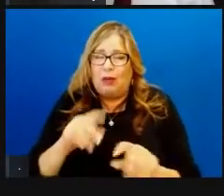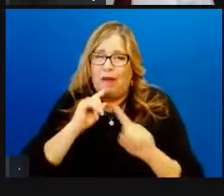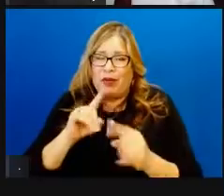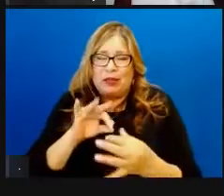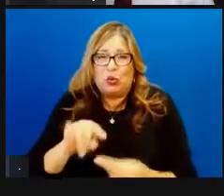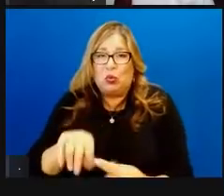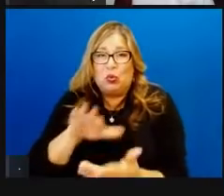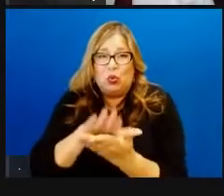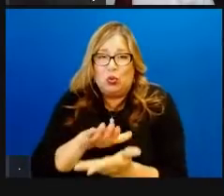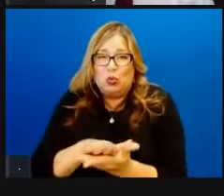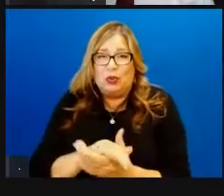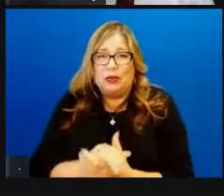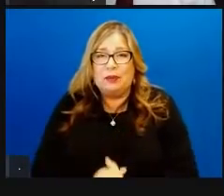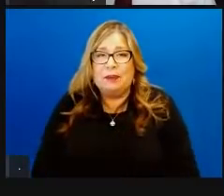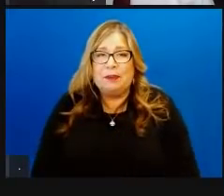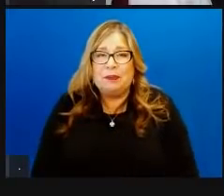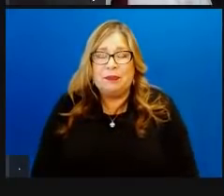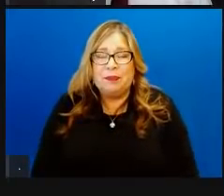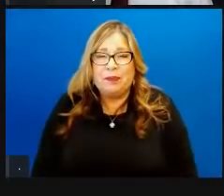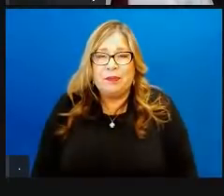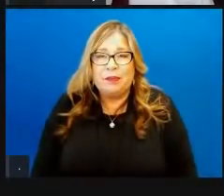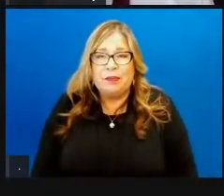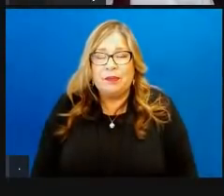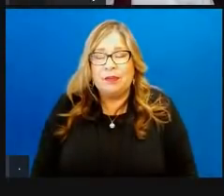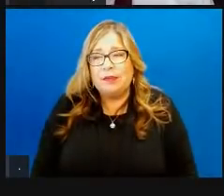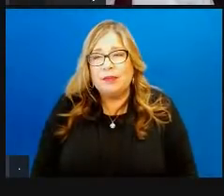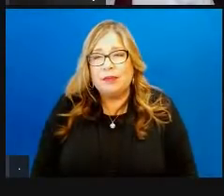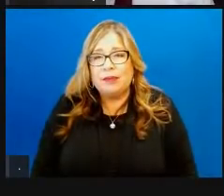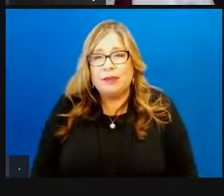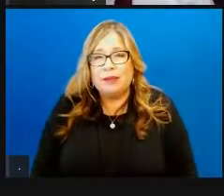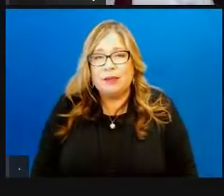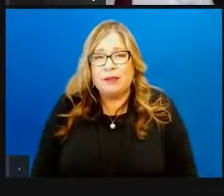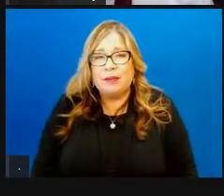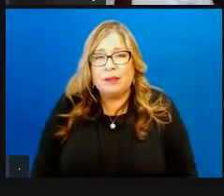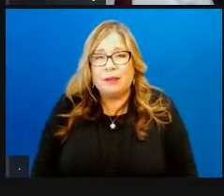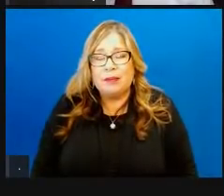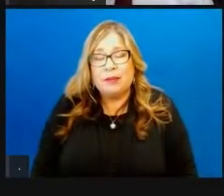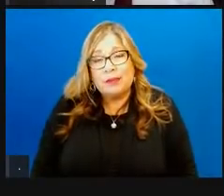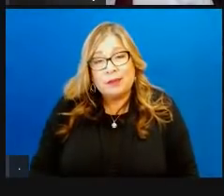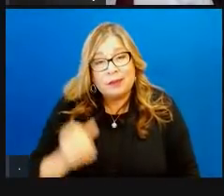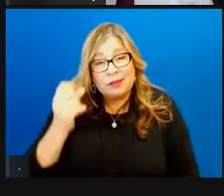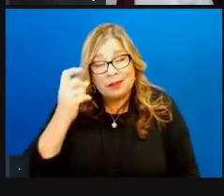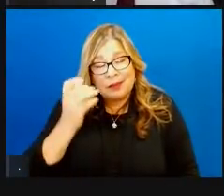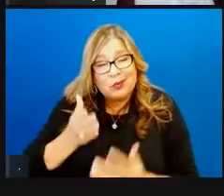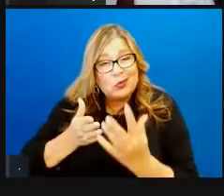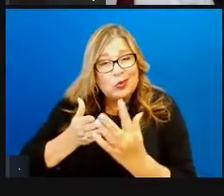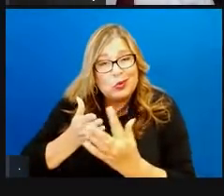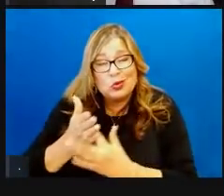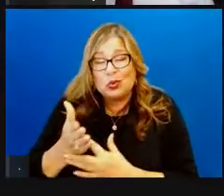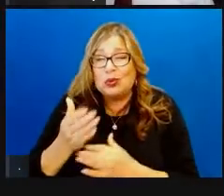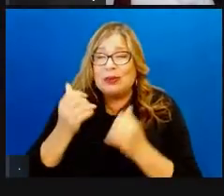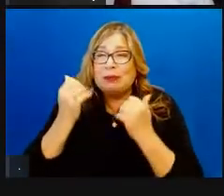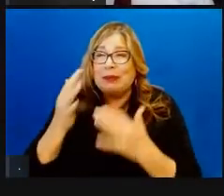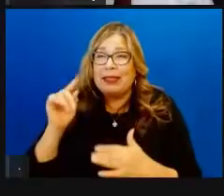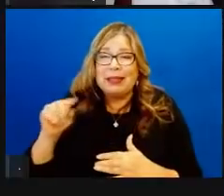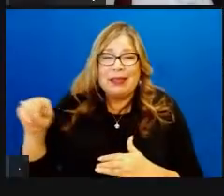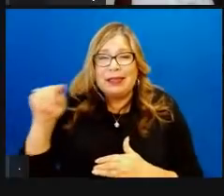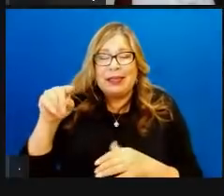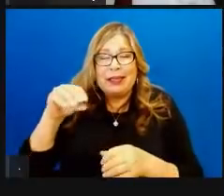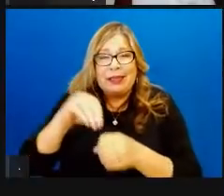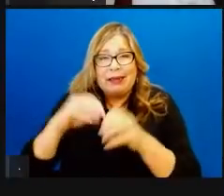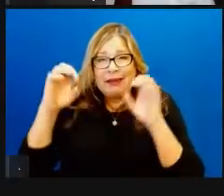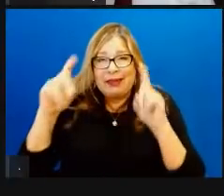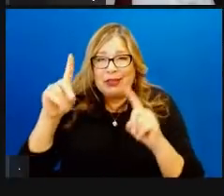slide. So I want to just highlight that through the leadership of so many in the education